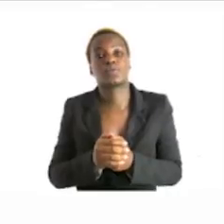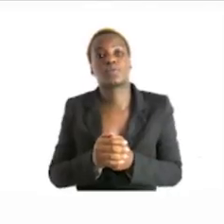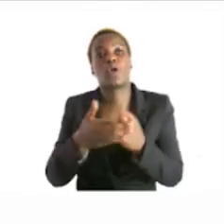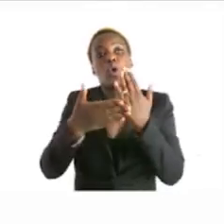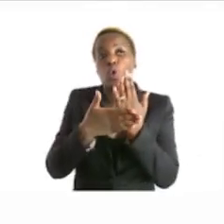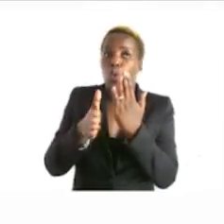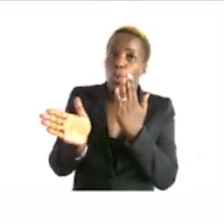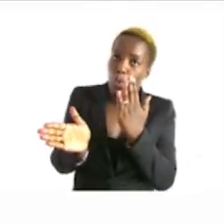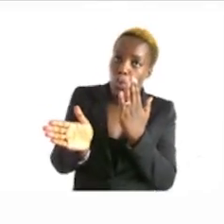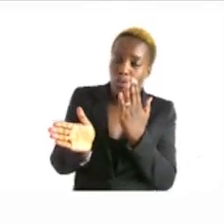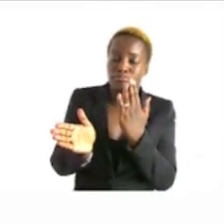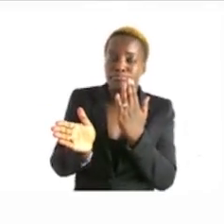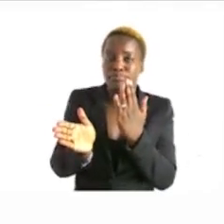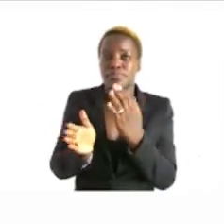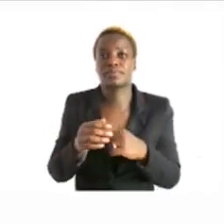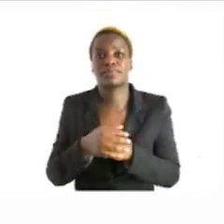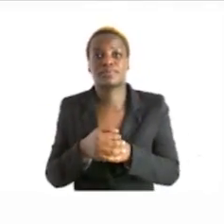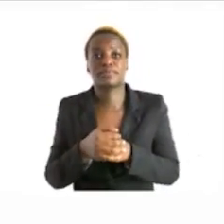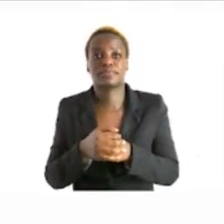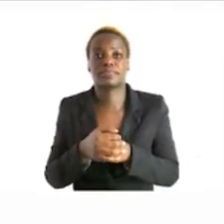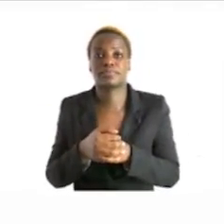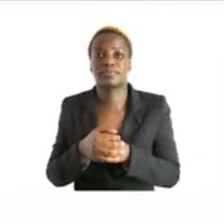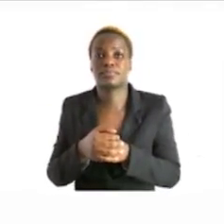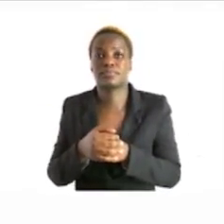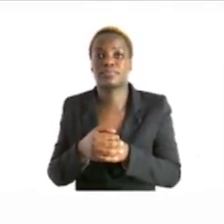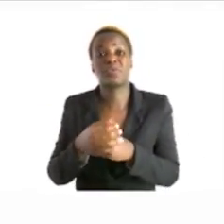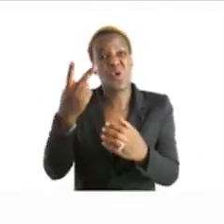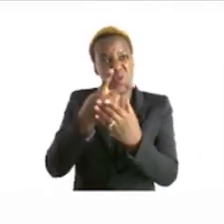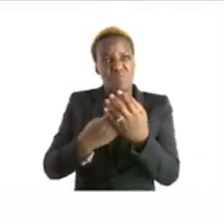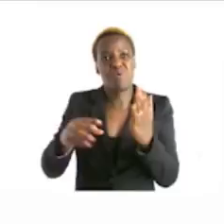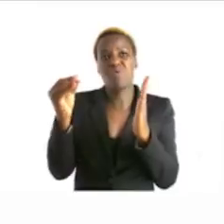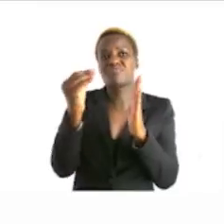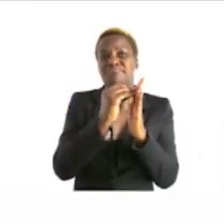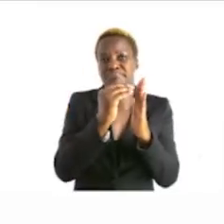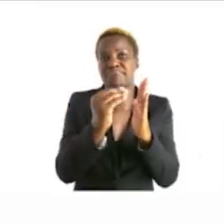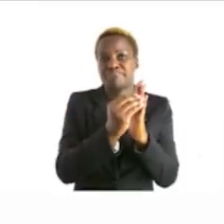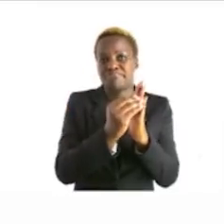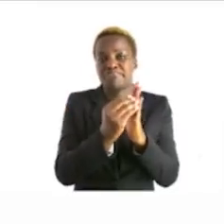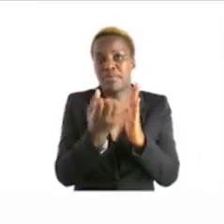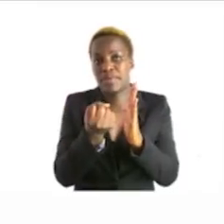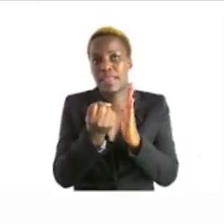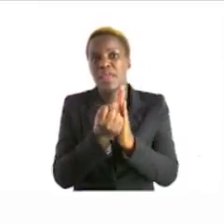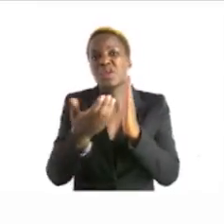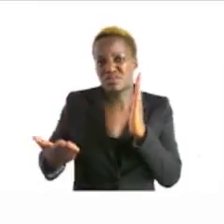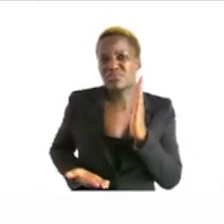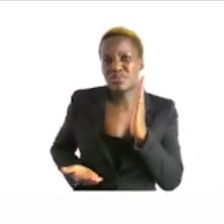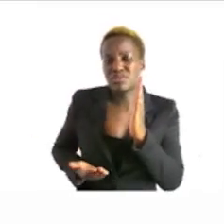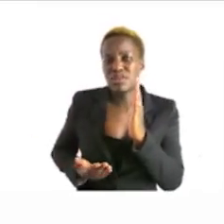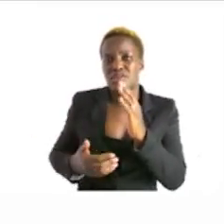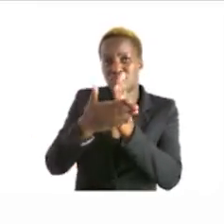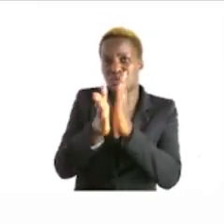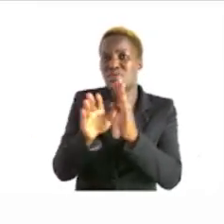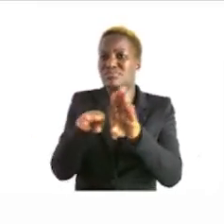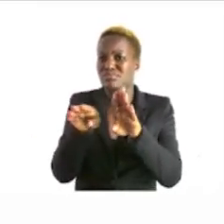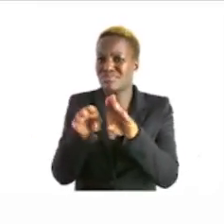or door all right or you can either even write both of the words because both chairs and doors are made out of